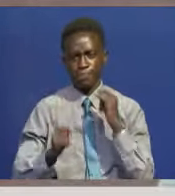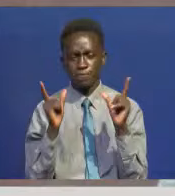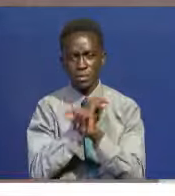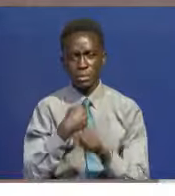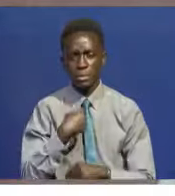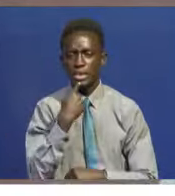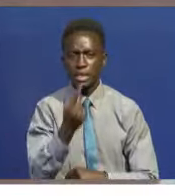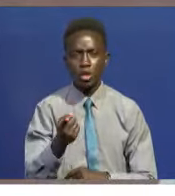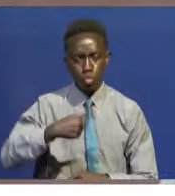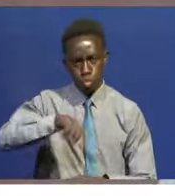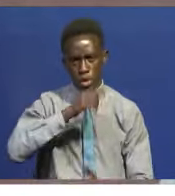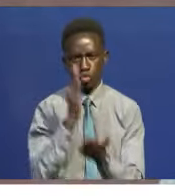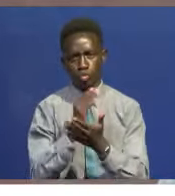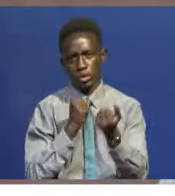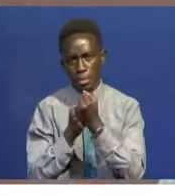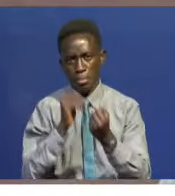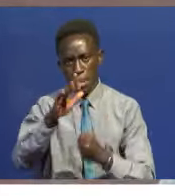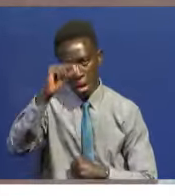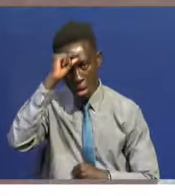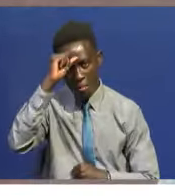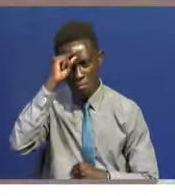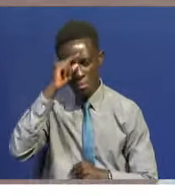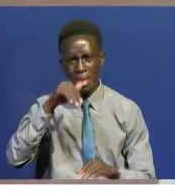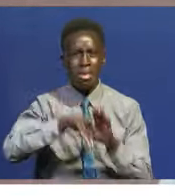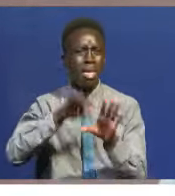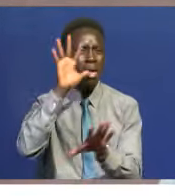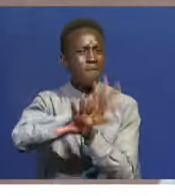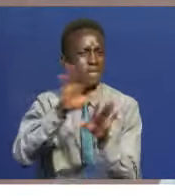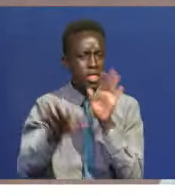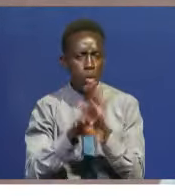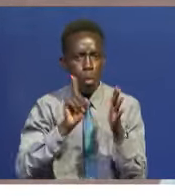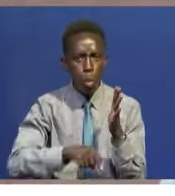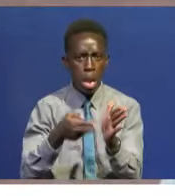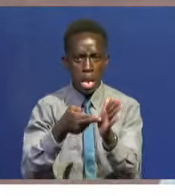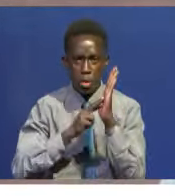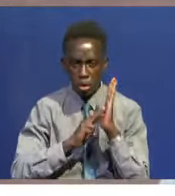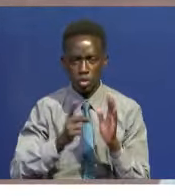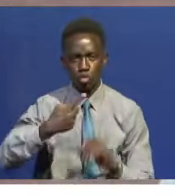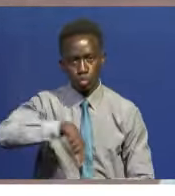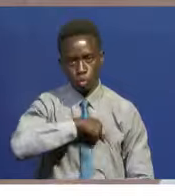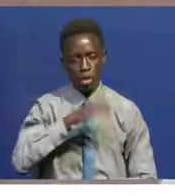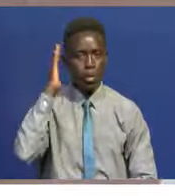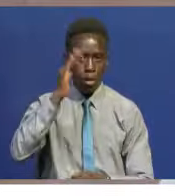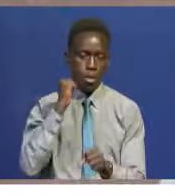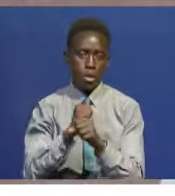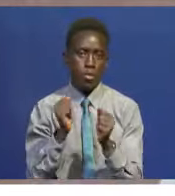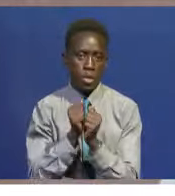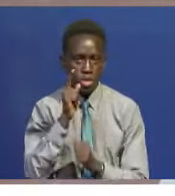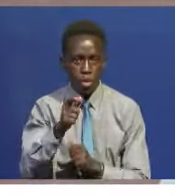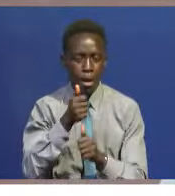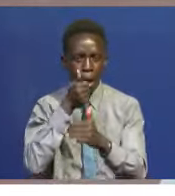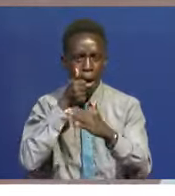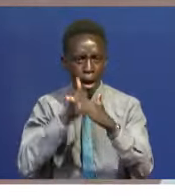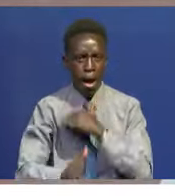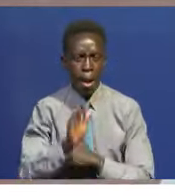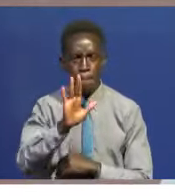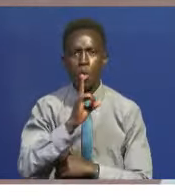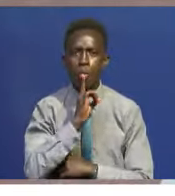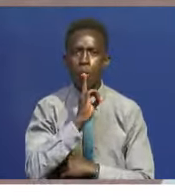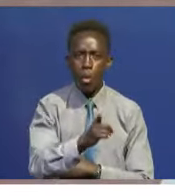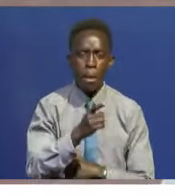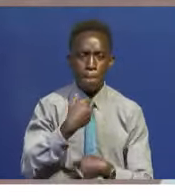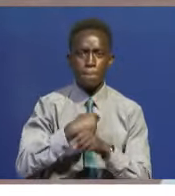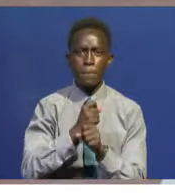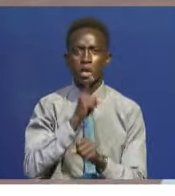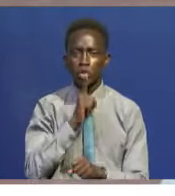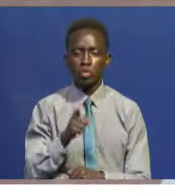We support your government in everything that has been requested. We will work with you under your directives to make sure that these